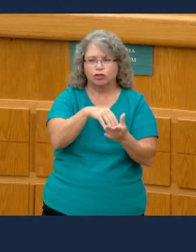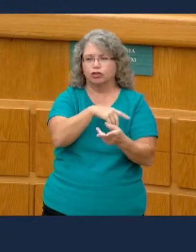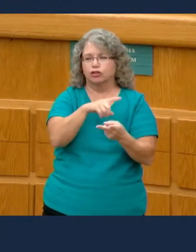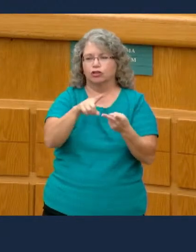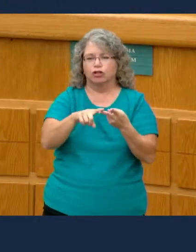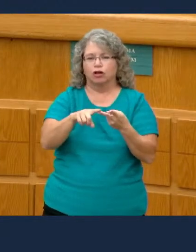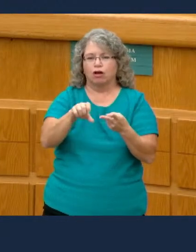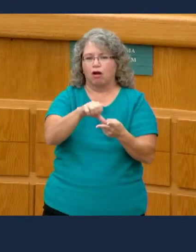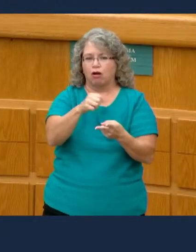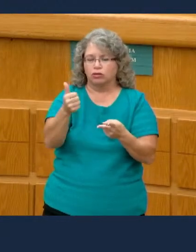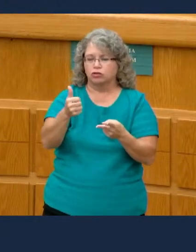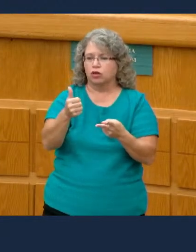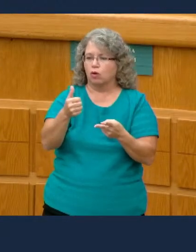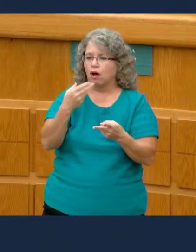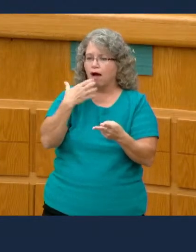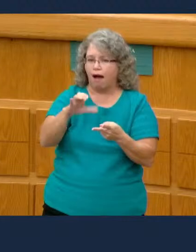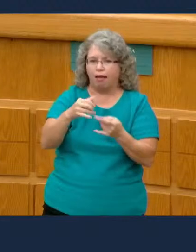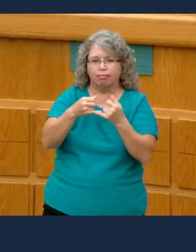number right there, the